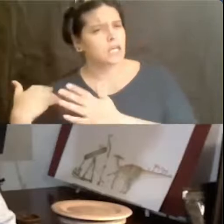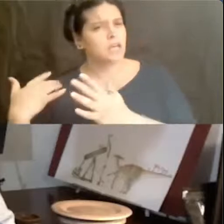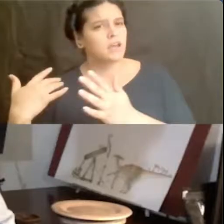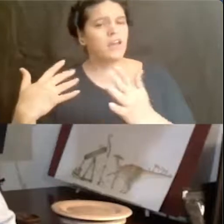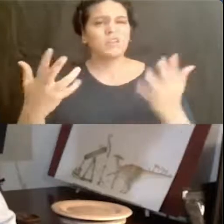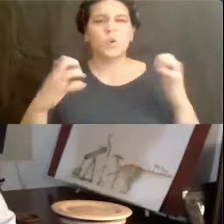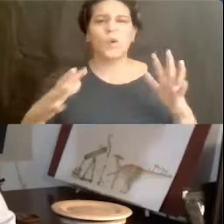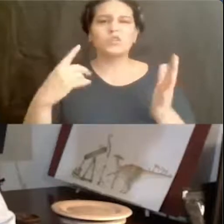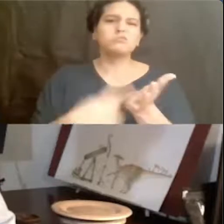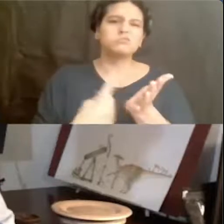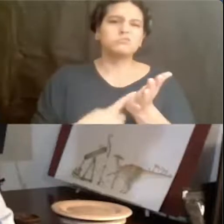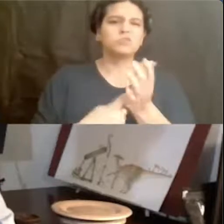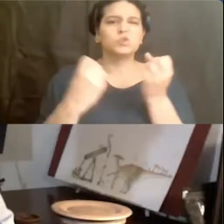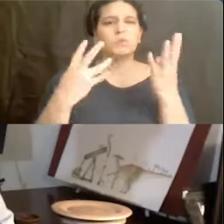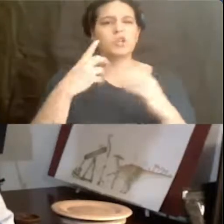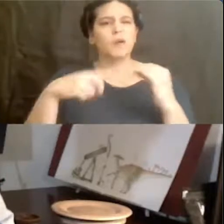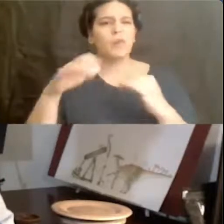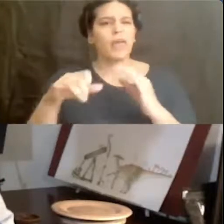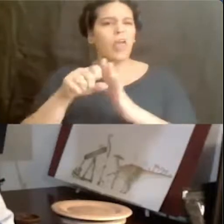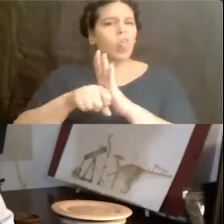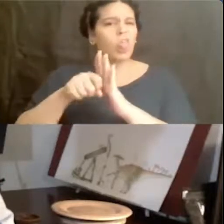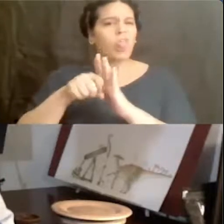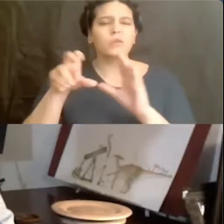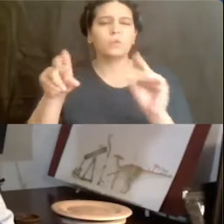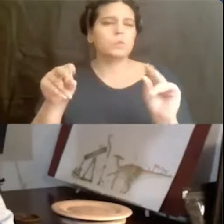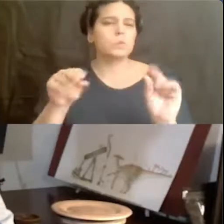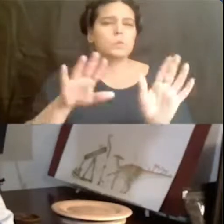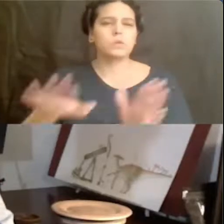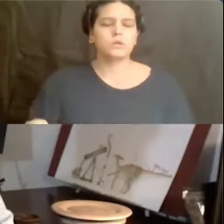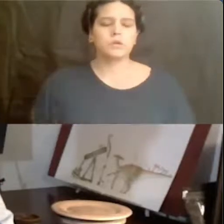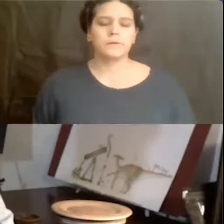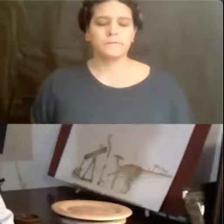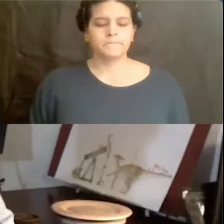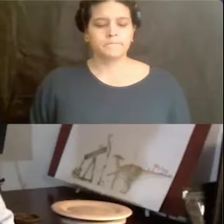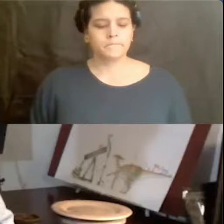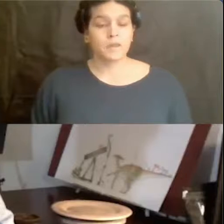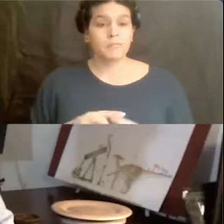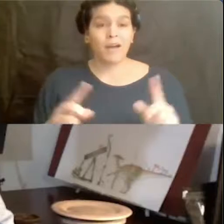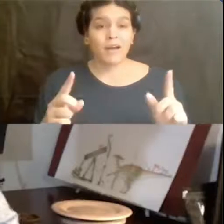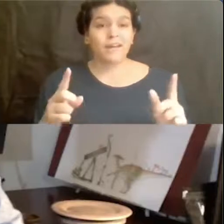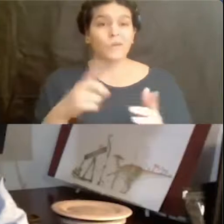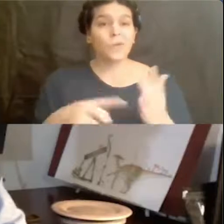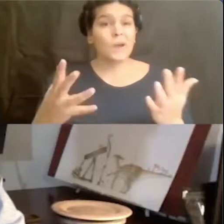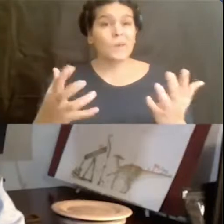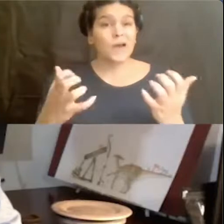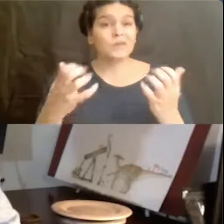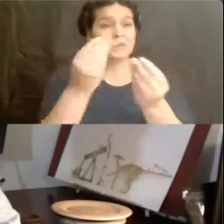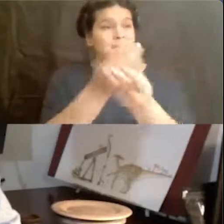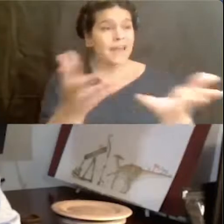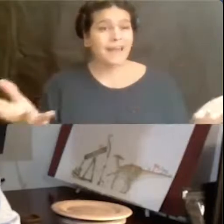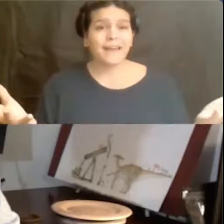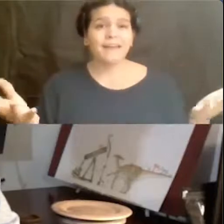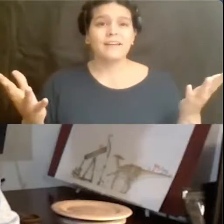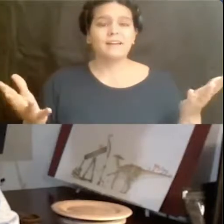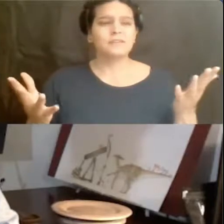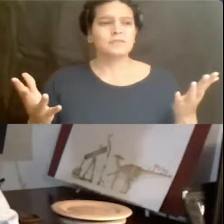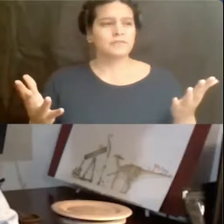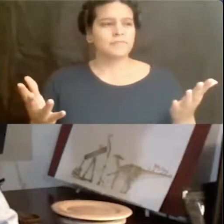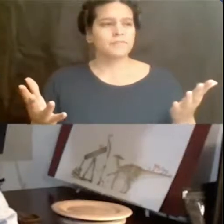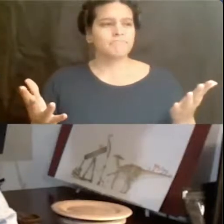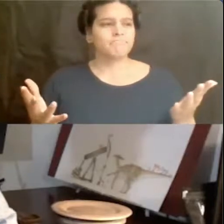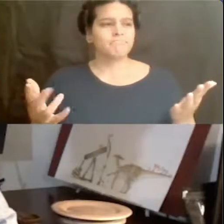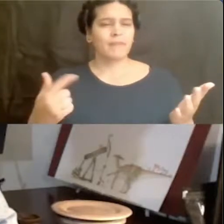that. But what I would like to say, though, is, even though I encountered a lot of those